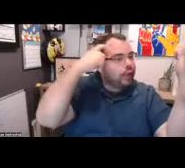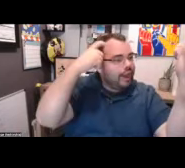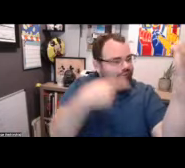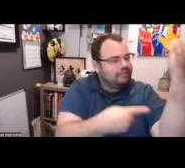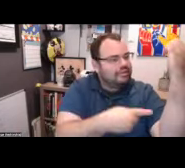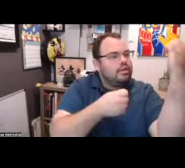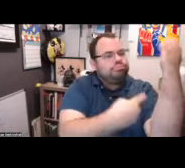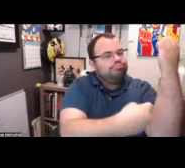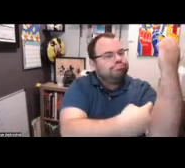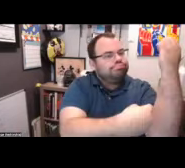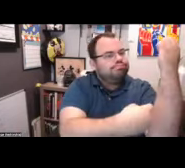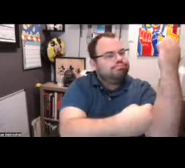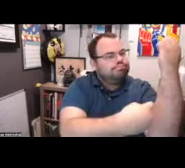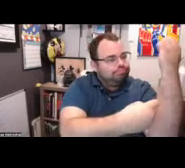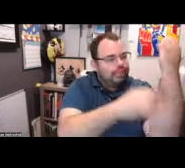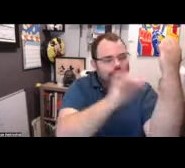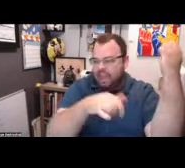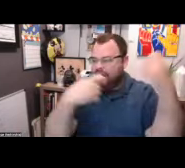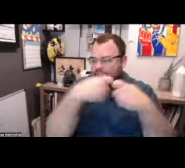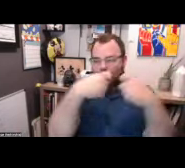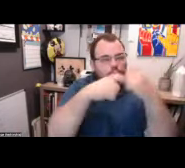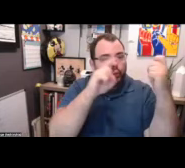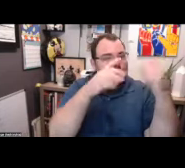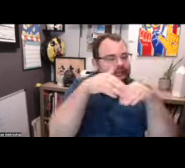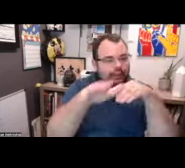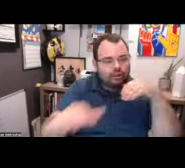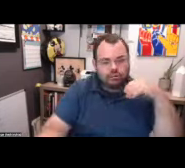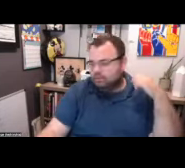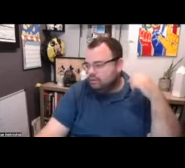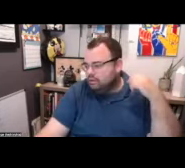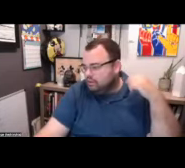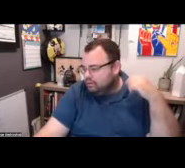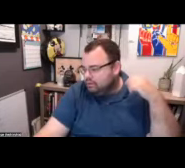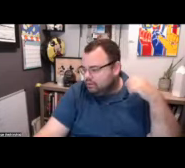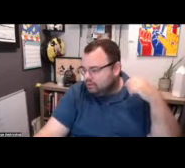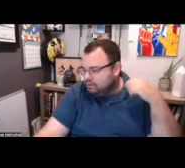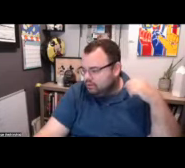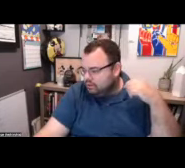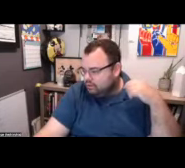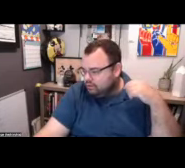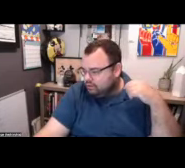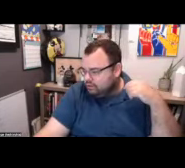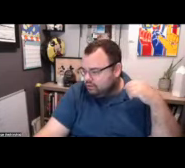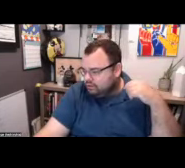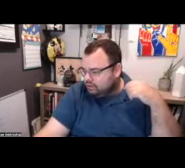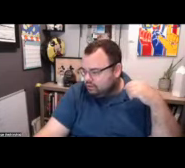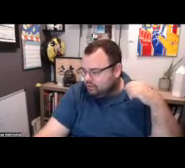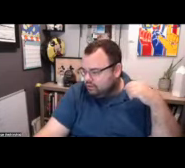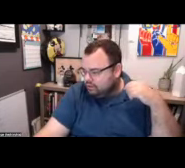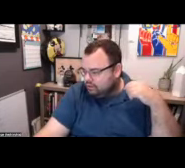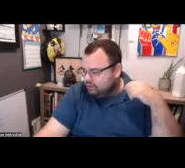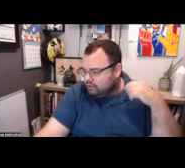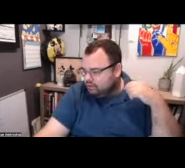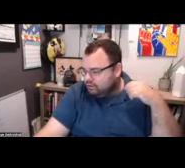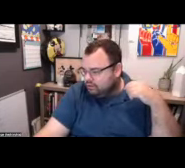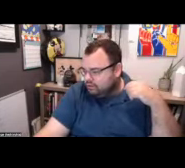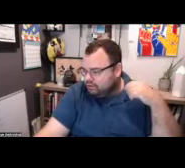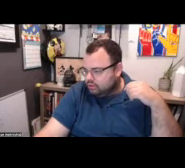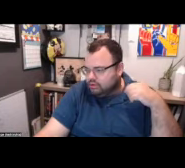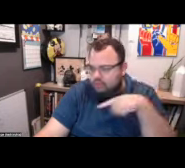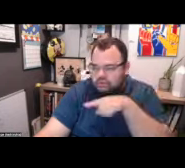so that it can go through the cochlea to the nerve of your brain, and it's sending the impulses this